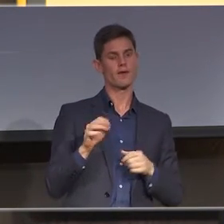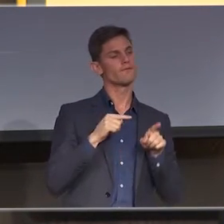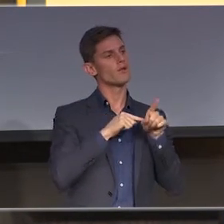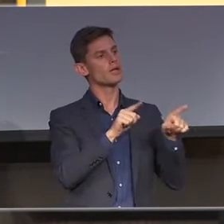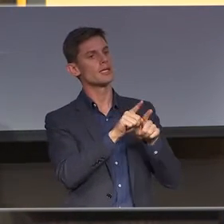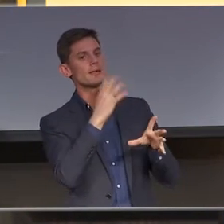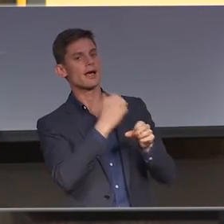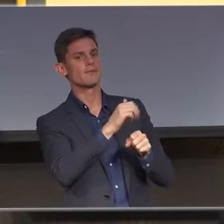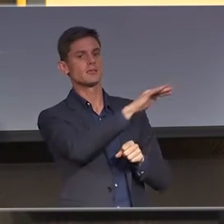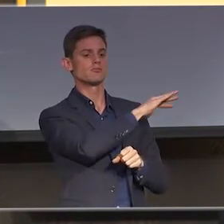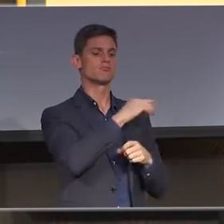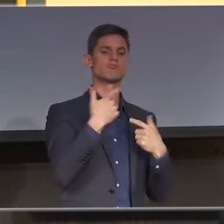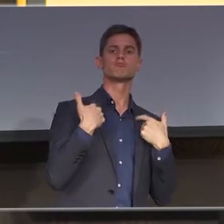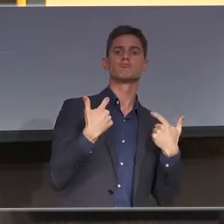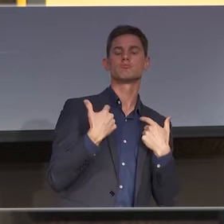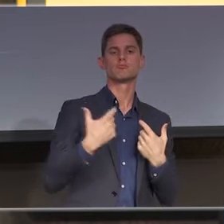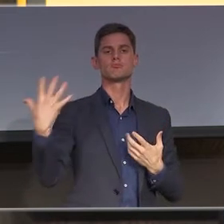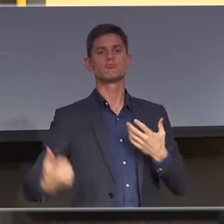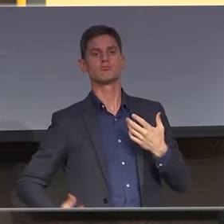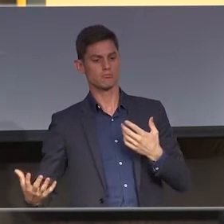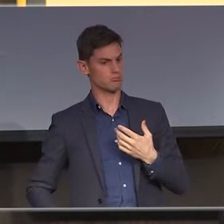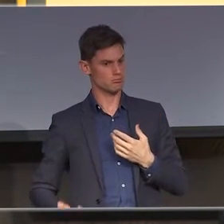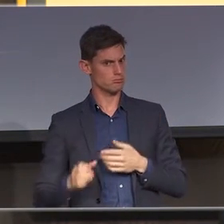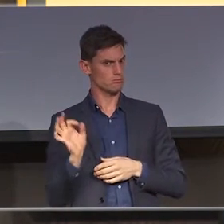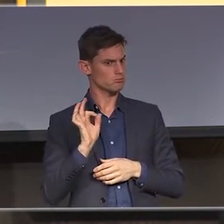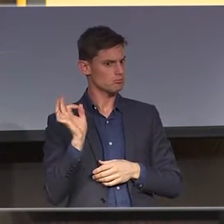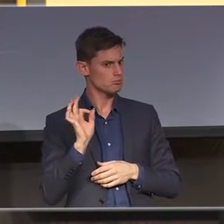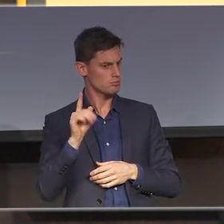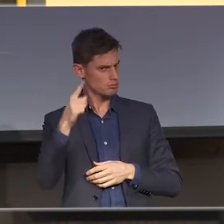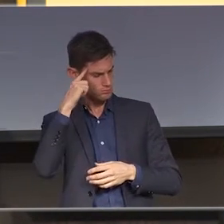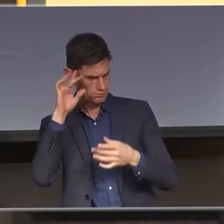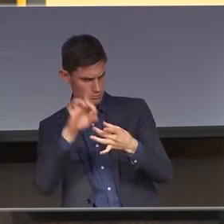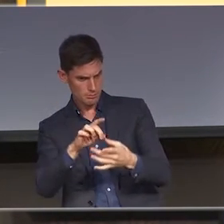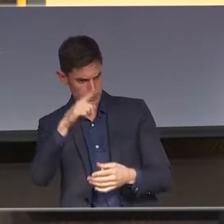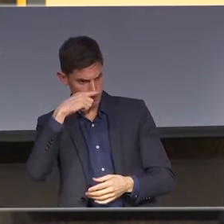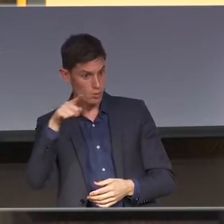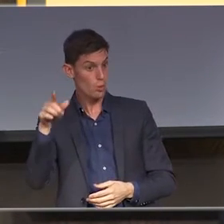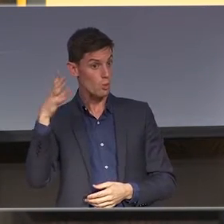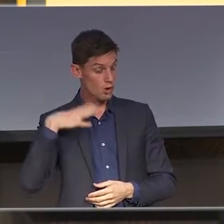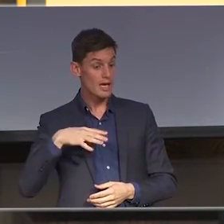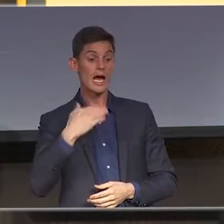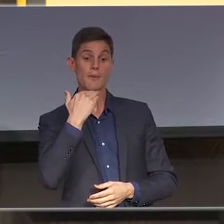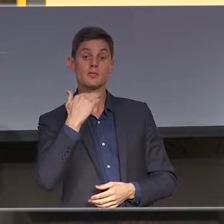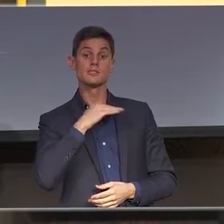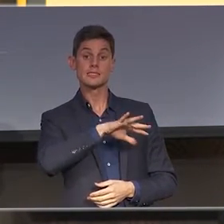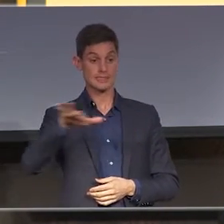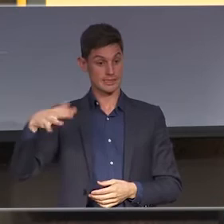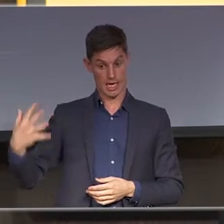politician, while many of her constituents are suffering. Rather, one of the first moves was to try to lower the mayoral salary